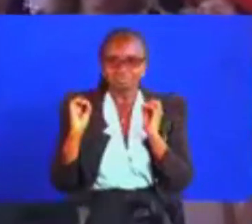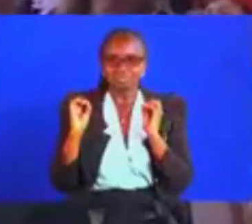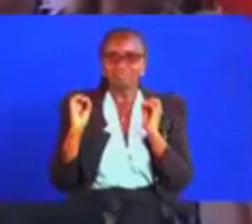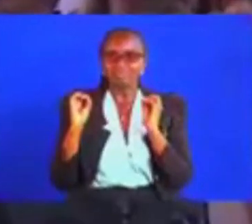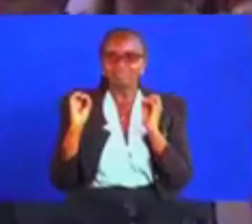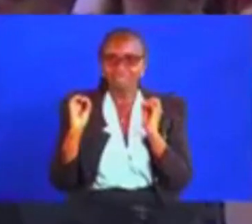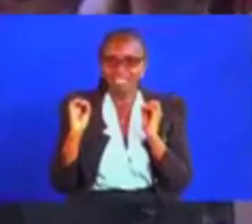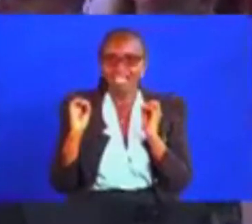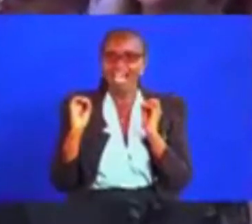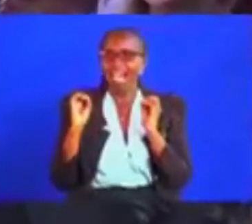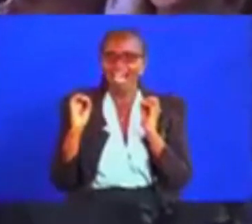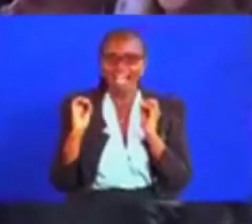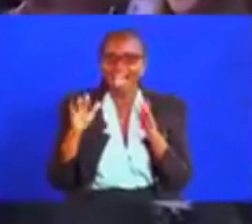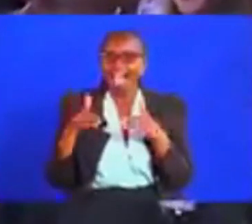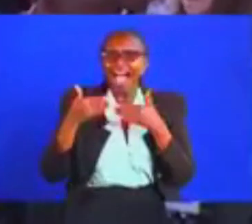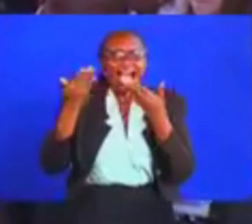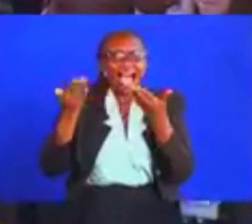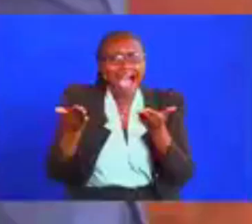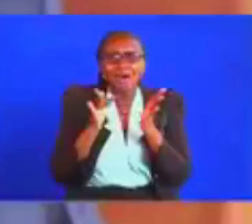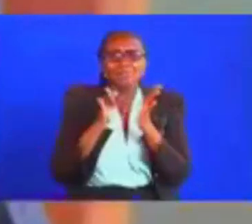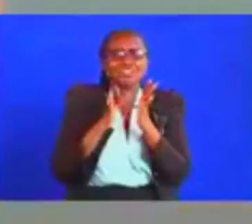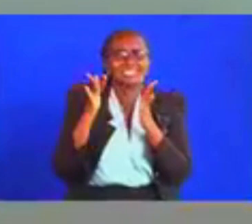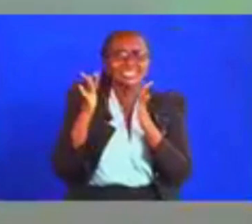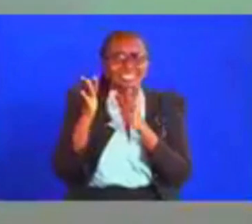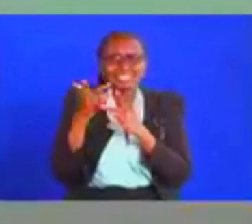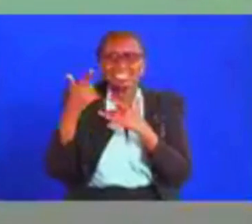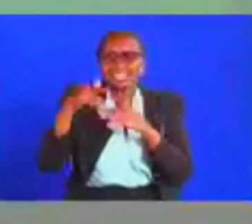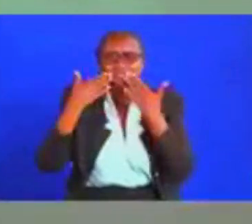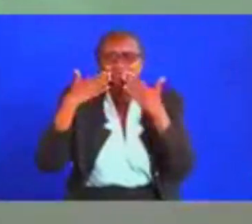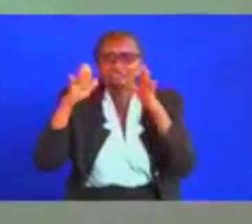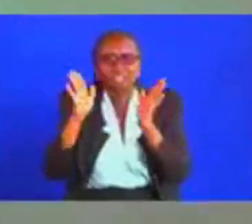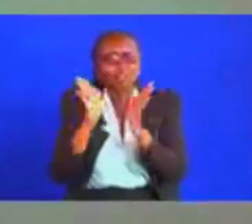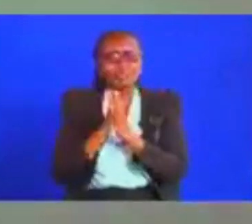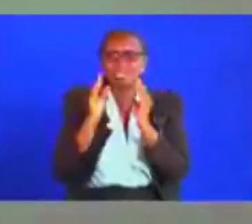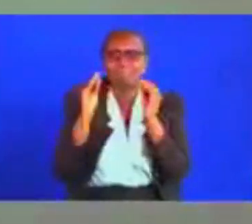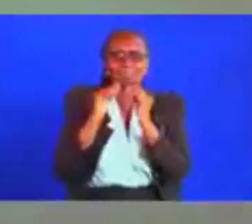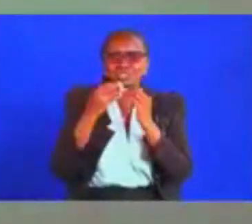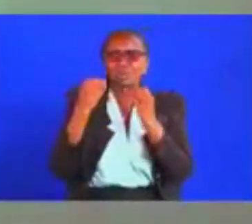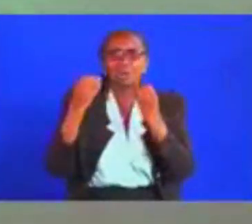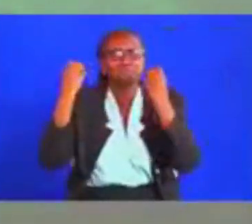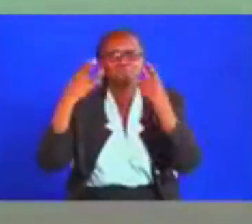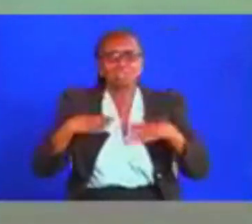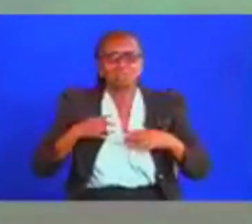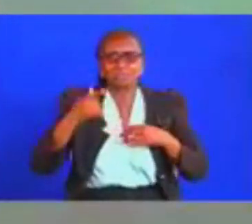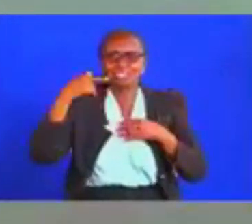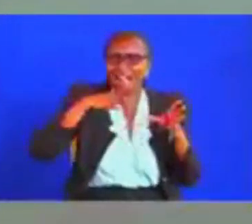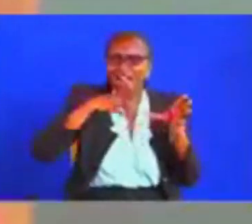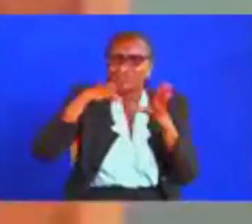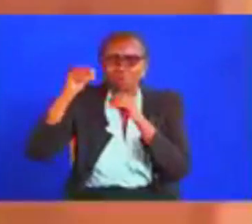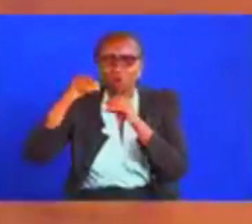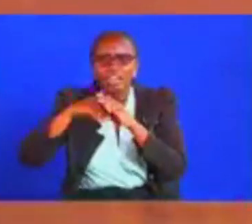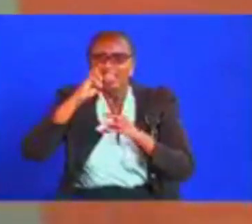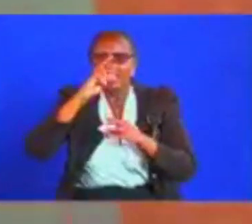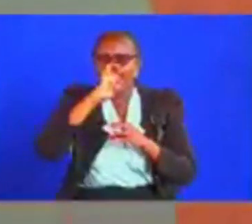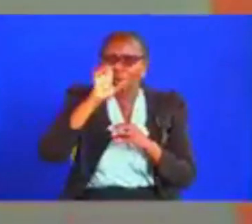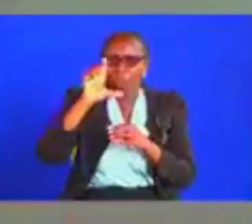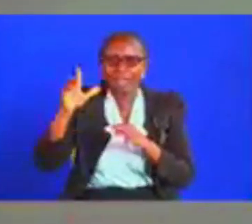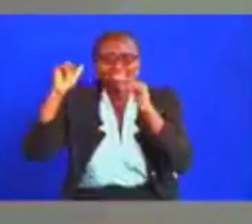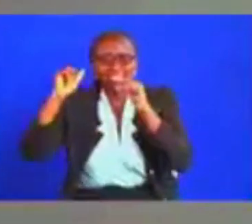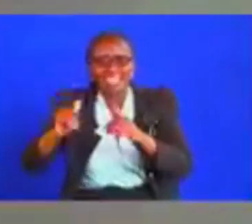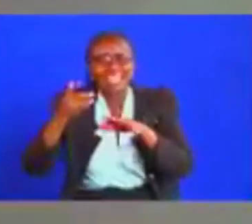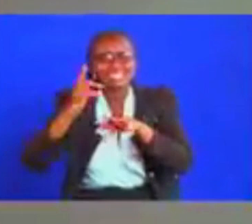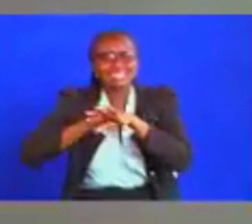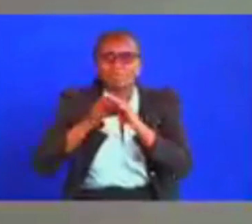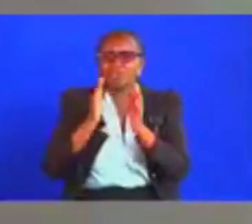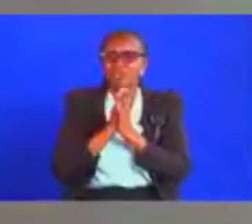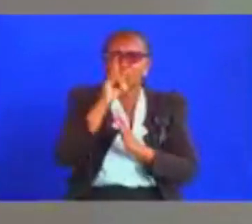Listen, how does Jesus finish from a great crusade with a crowd? Then he goes to a well and he's spending time with